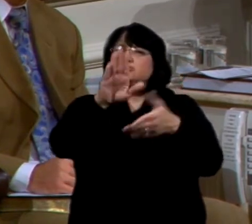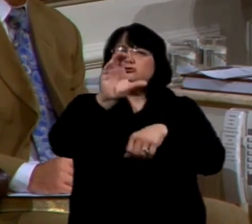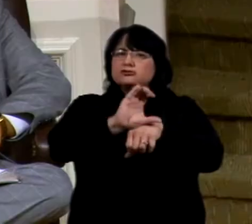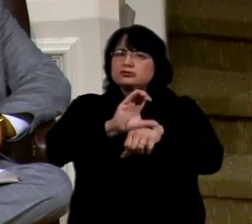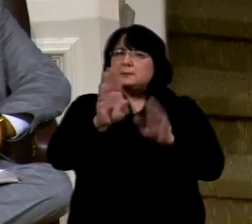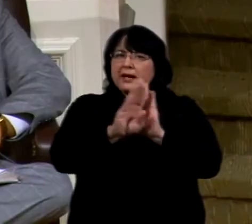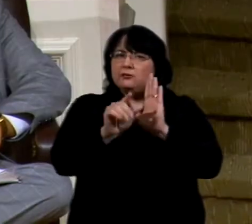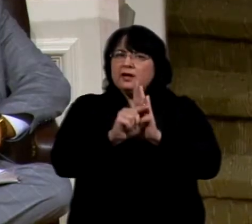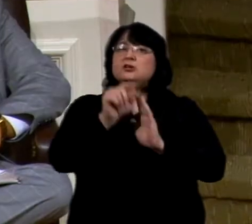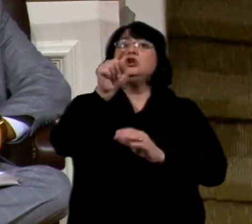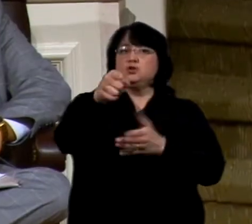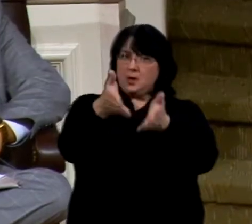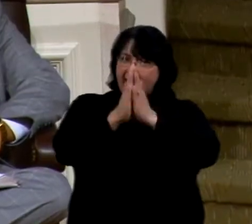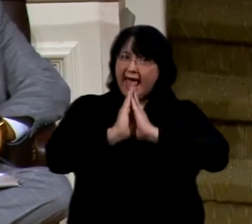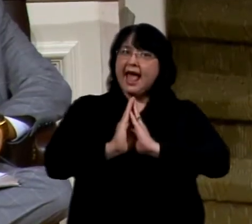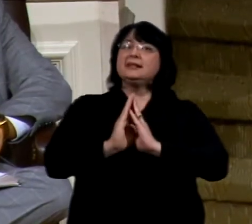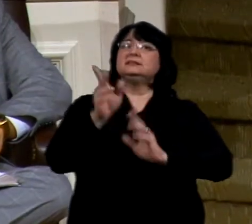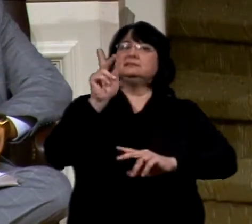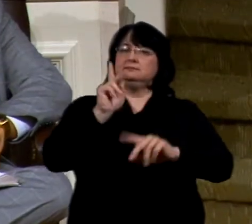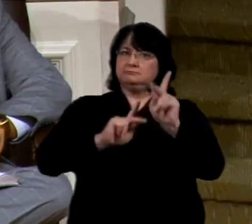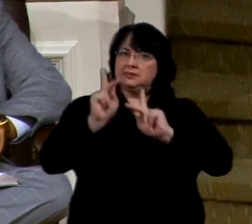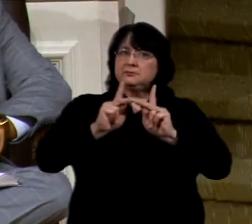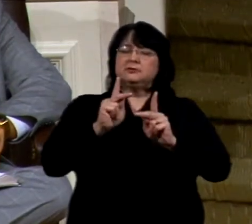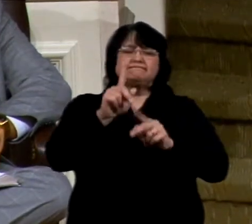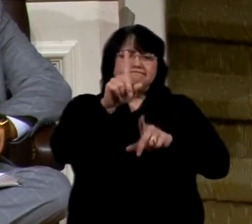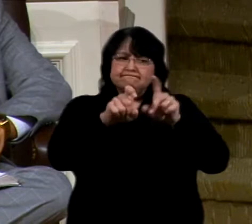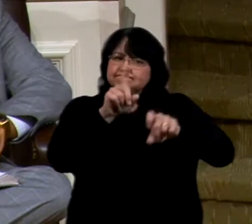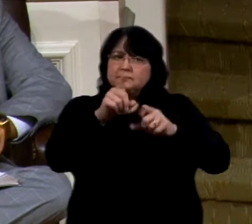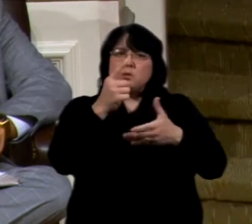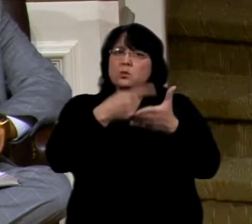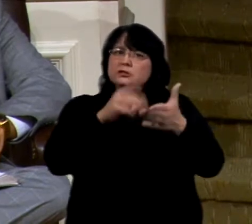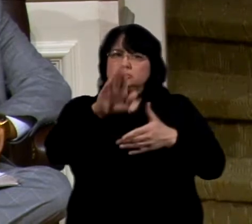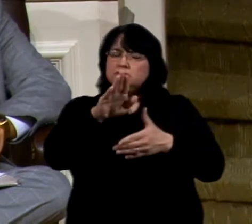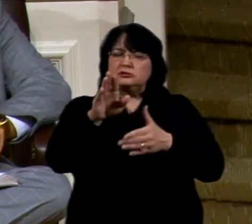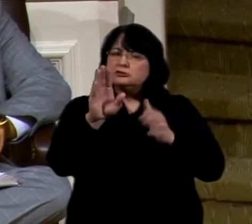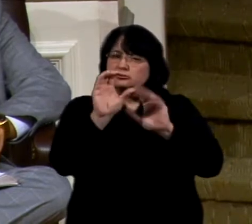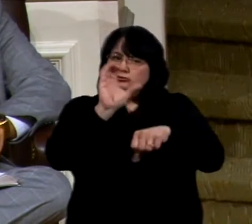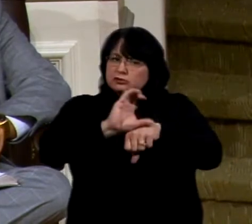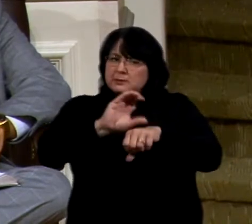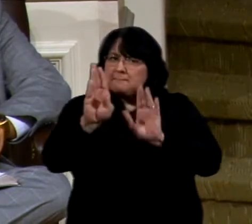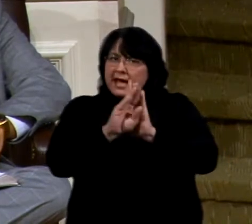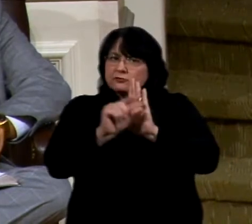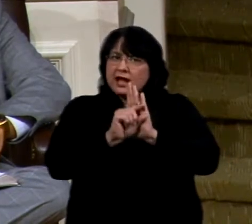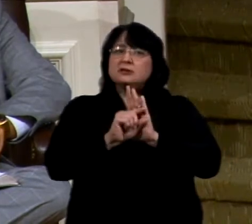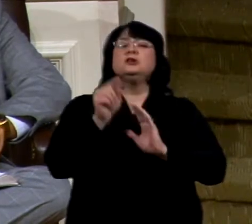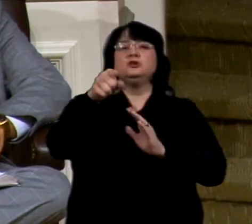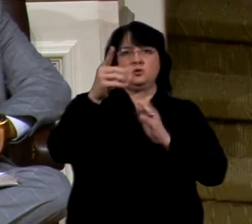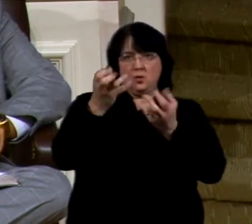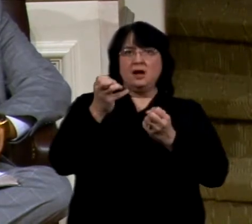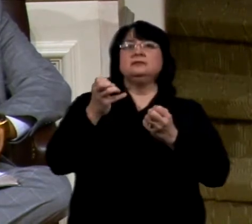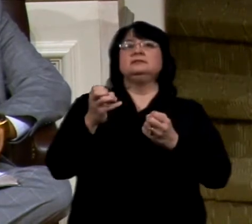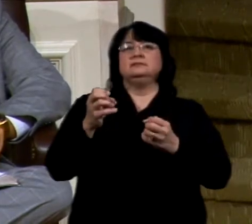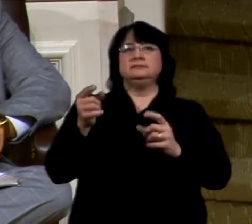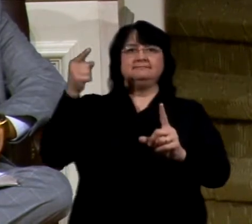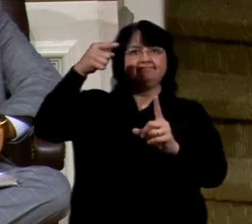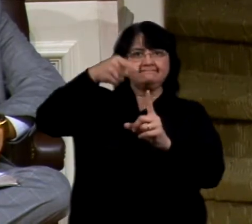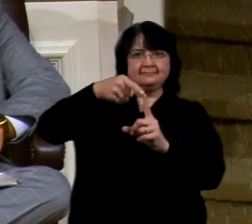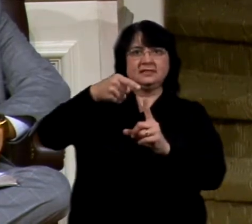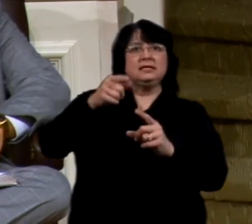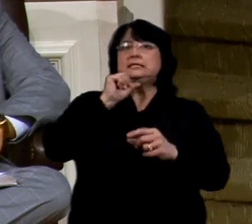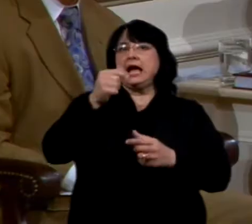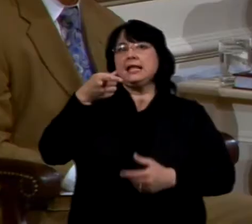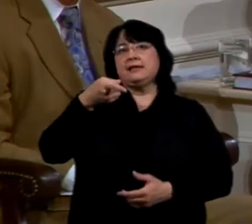In other words, we're asking this question so we can get on subject, and we're doing it in such a way as not to